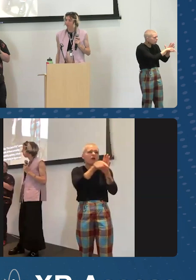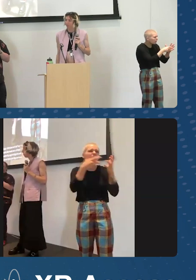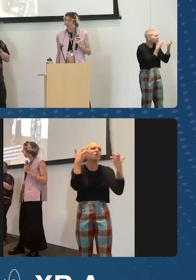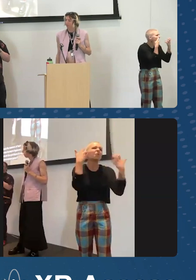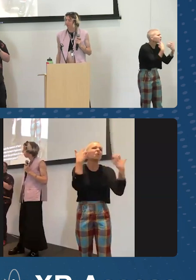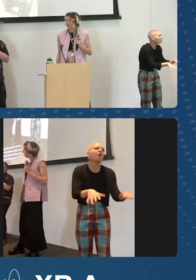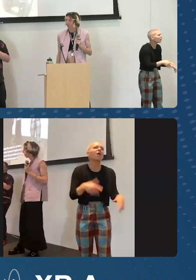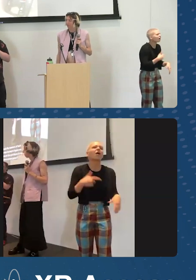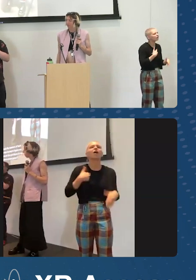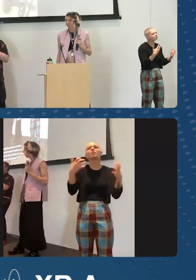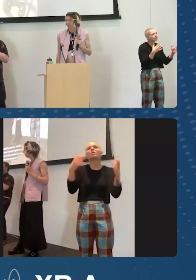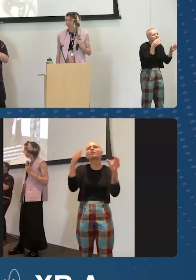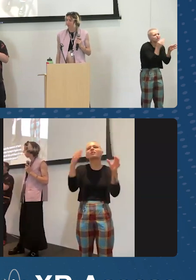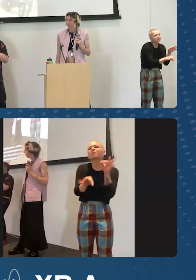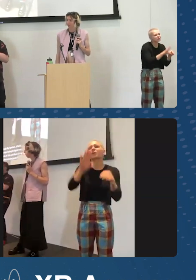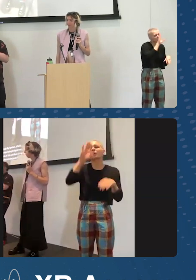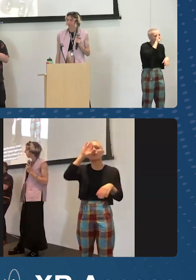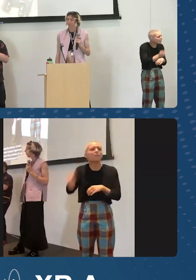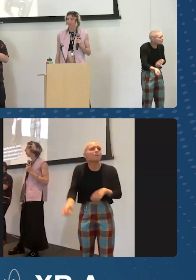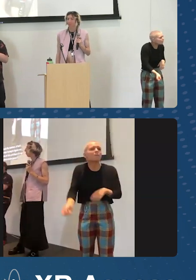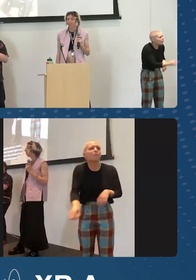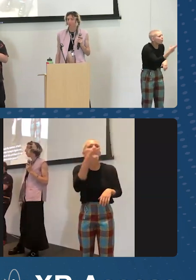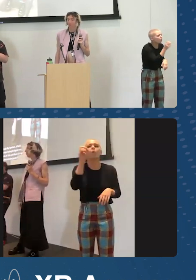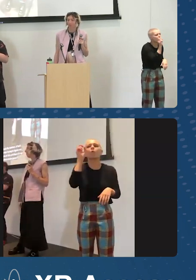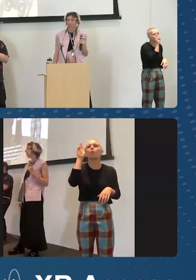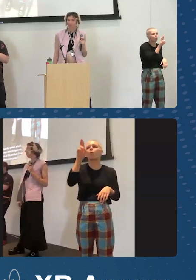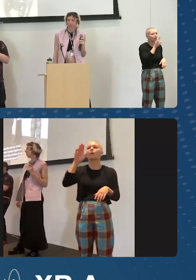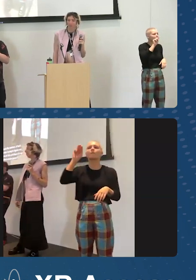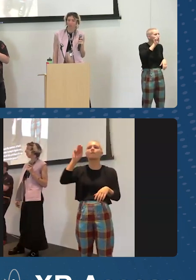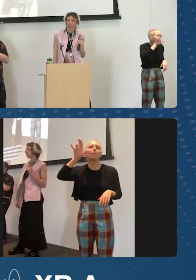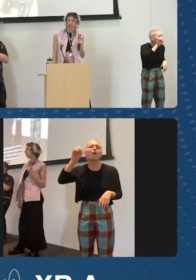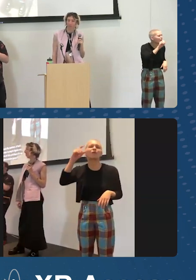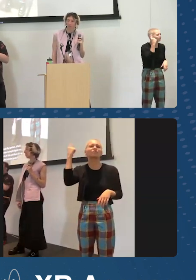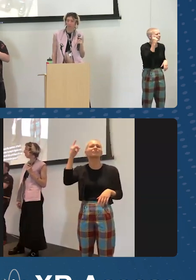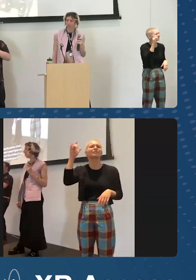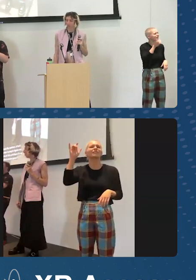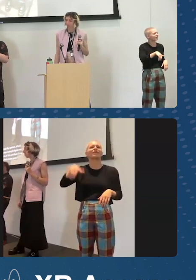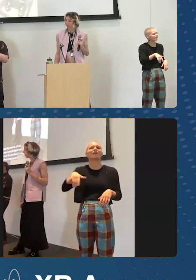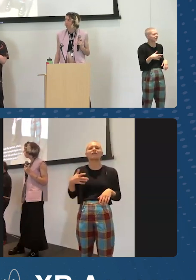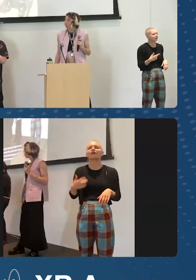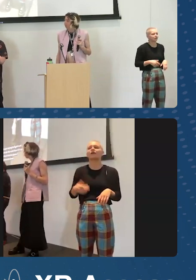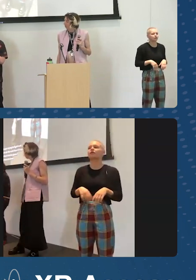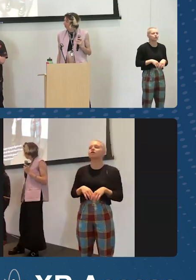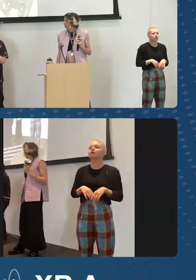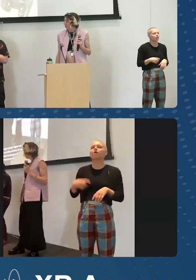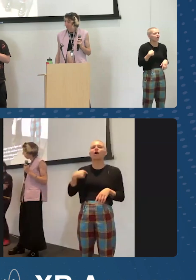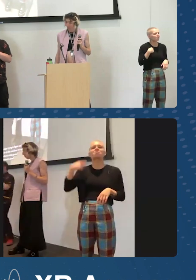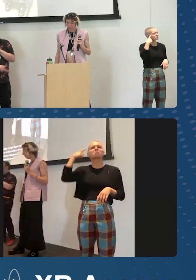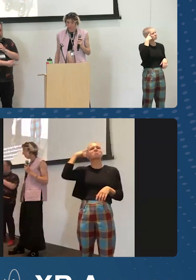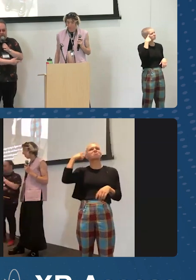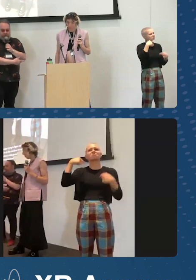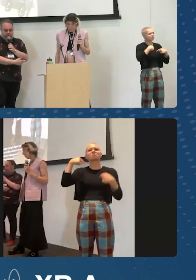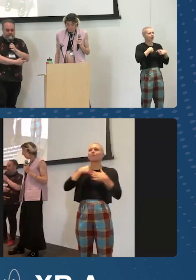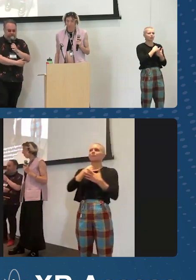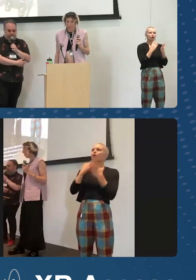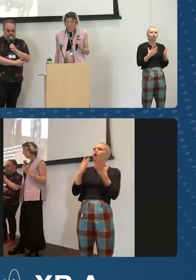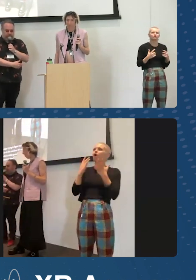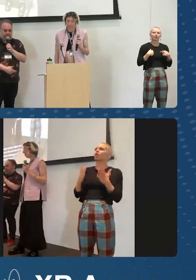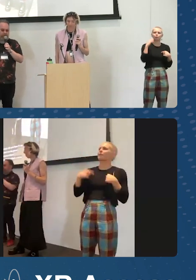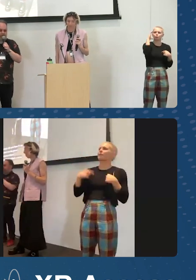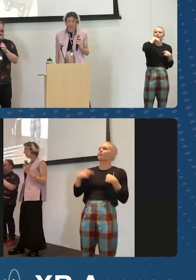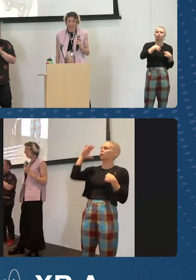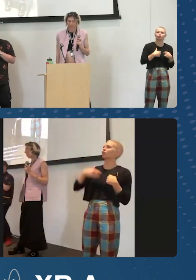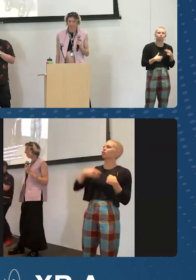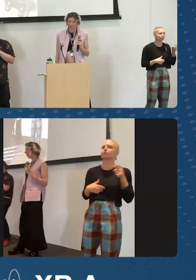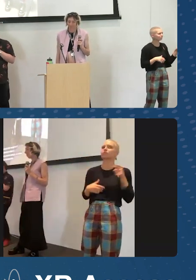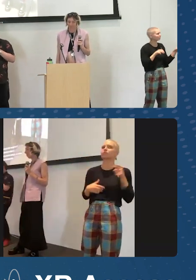So it just comes from this simple sort of state where it's like, I'm an artist. I'm a weirdo. Sammie's an artist. Sammie's a